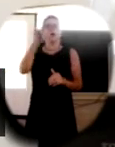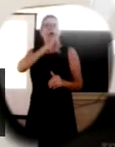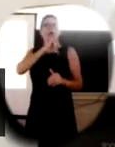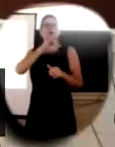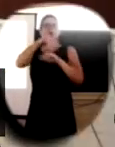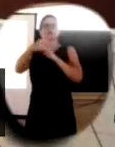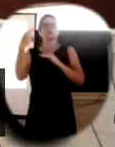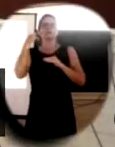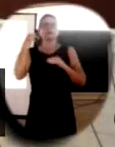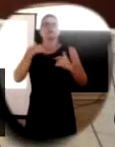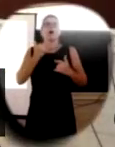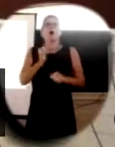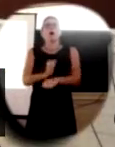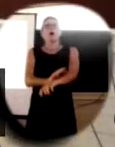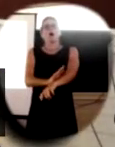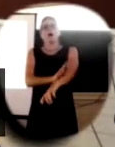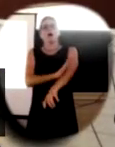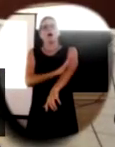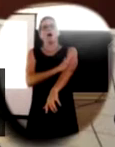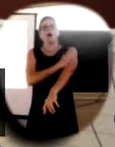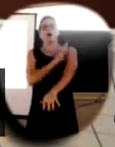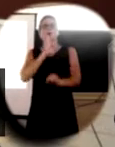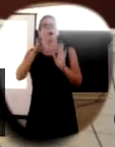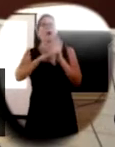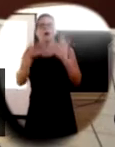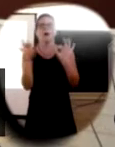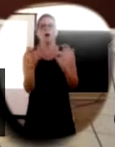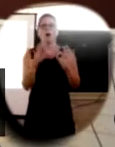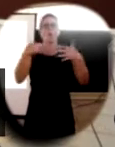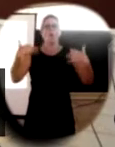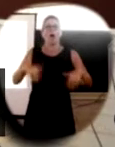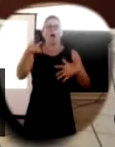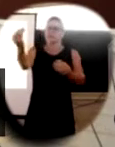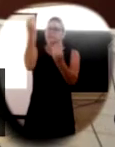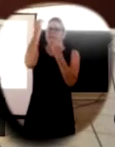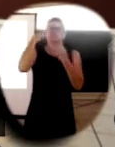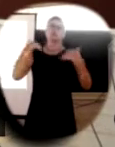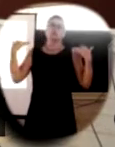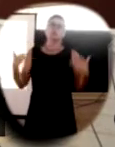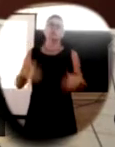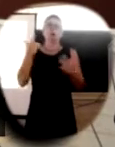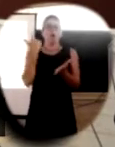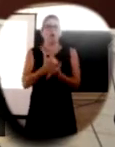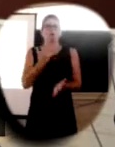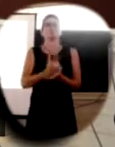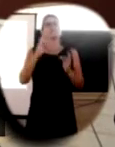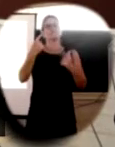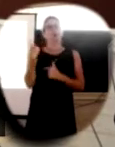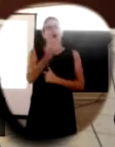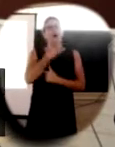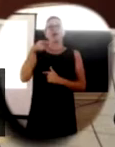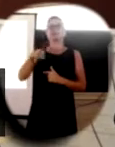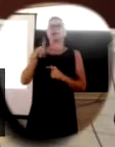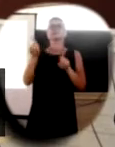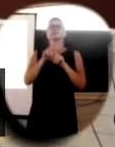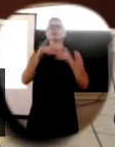air. We were blessed to be able to participate and learn from their knowledge and understanding. This, for us, was a true turning point.